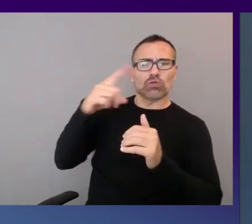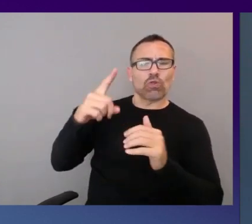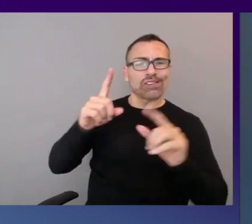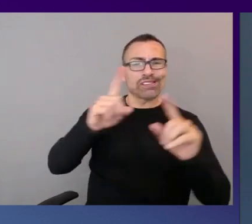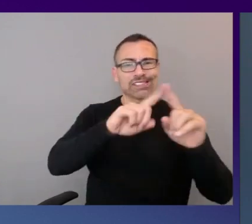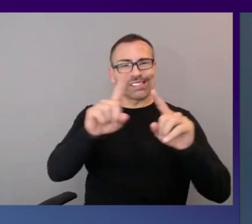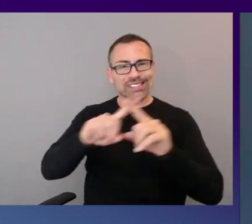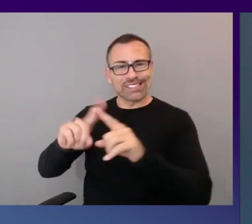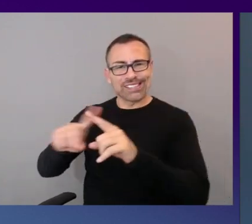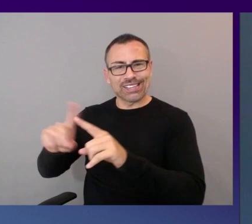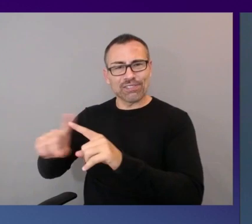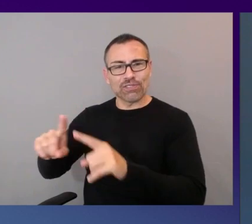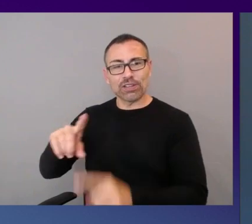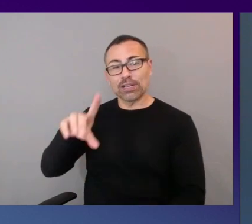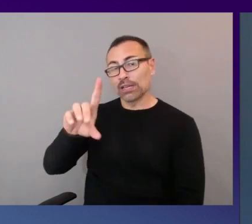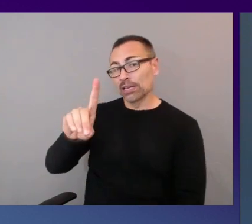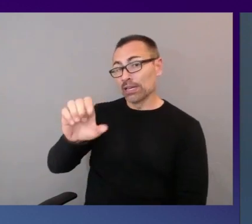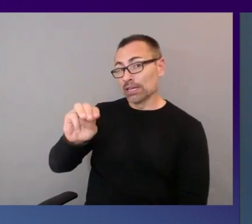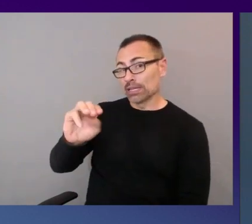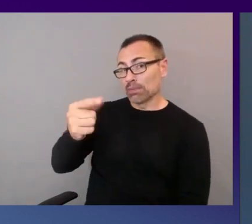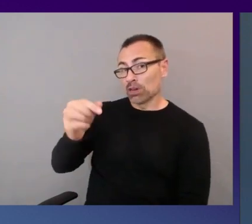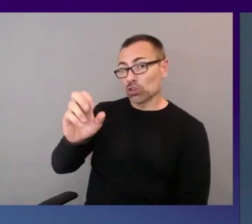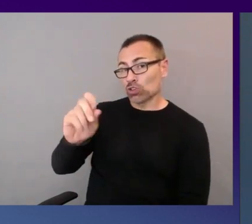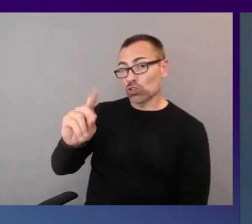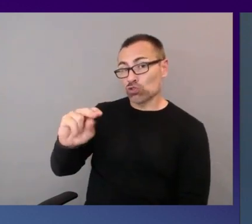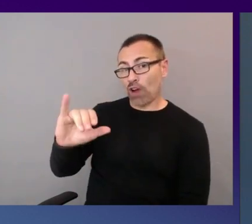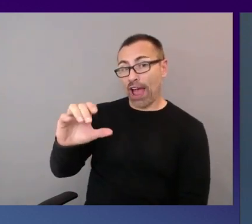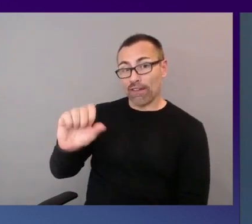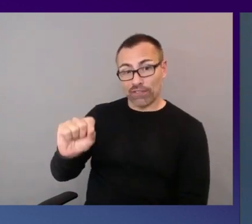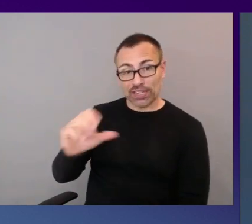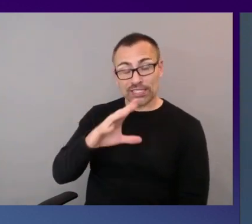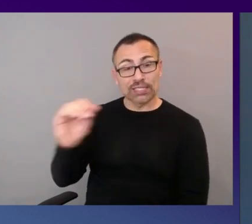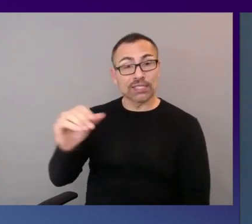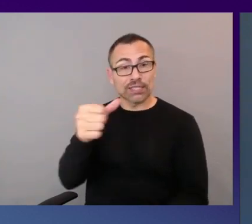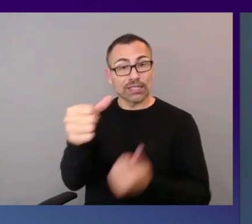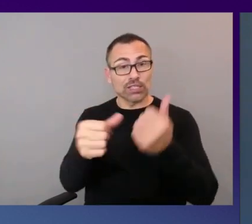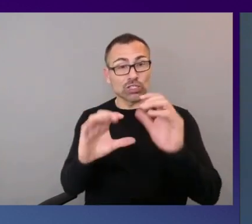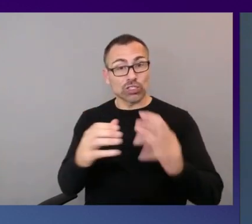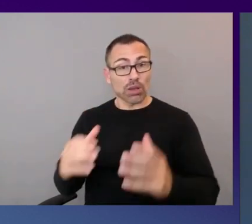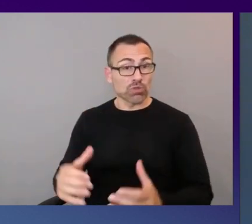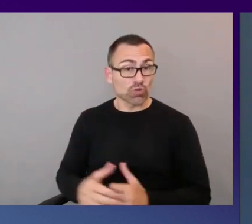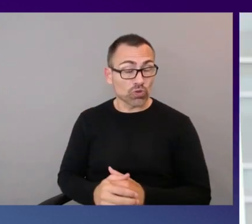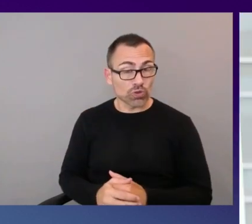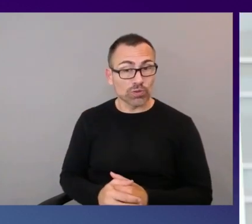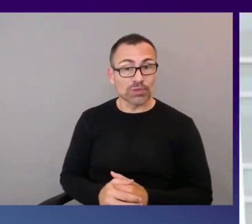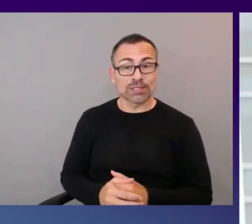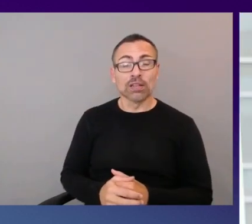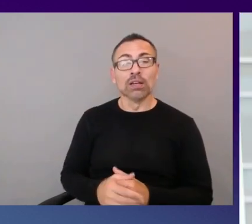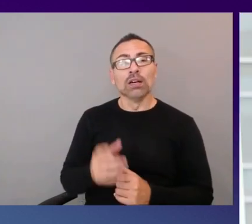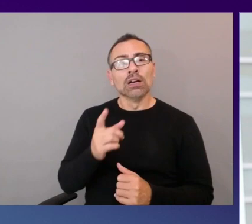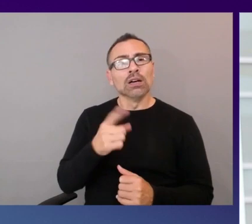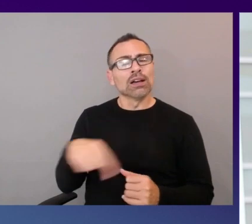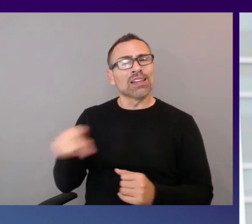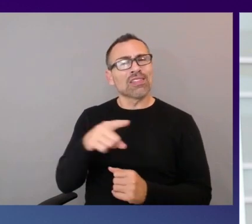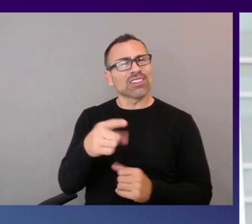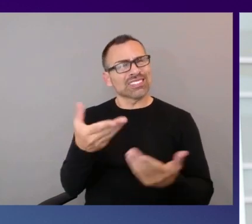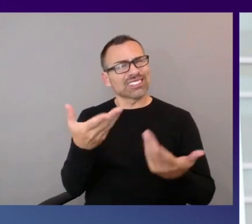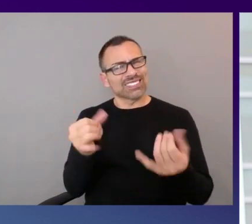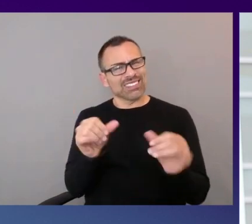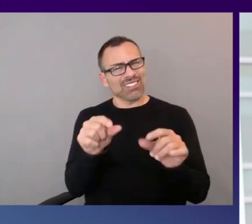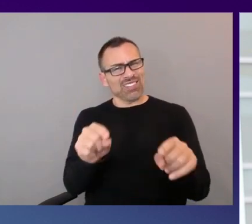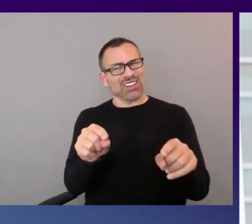explainability and privacy? And those considerations are still there with generative AI, but then we have some, you